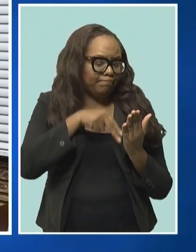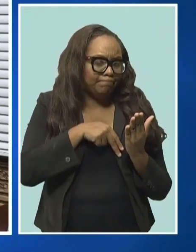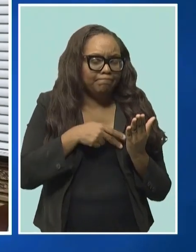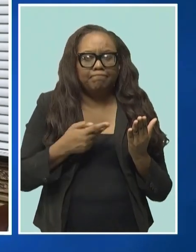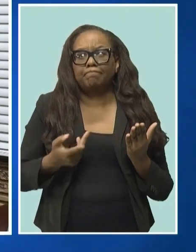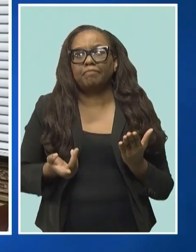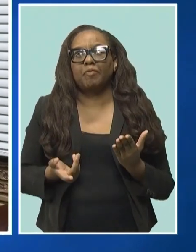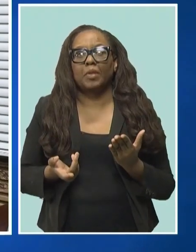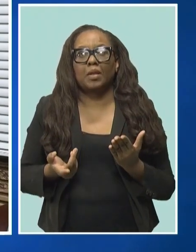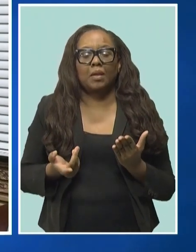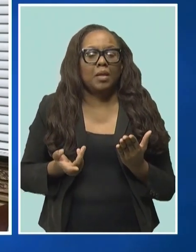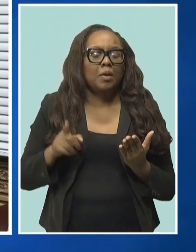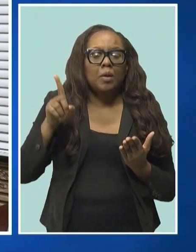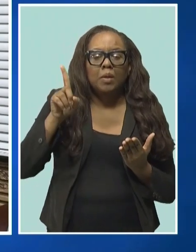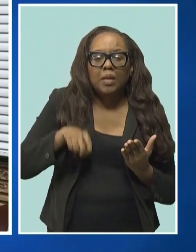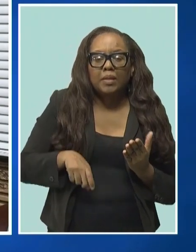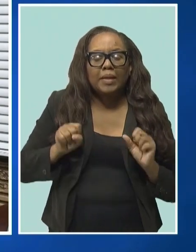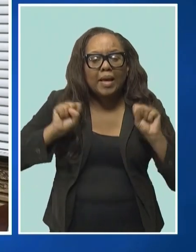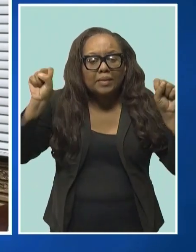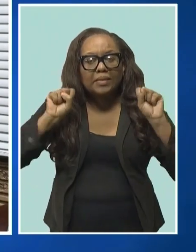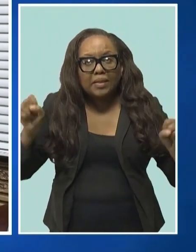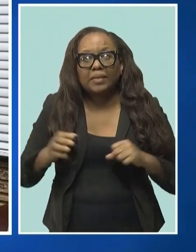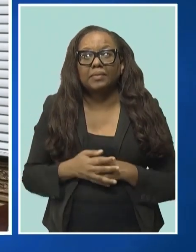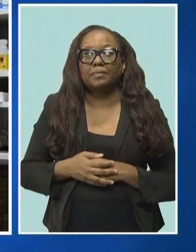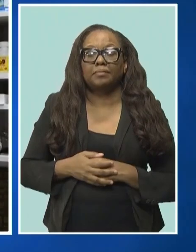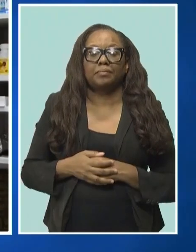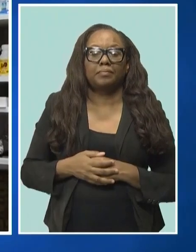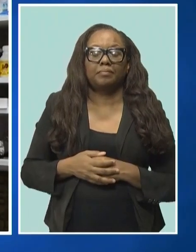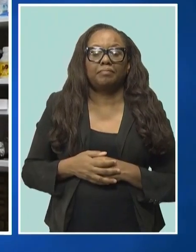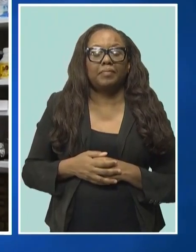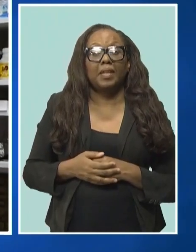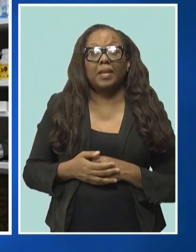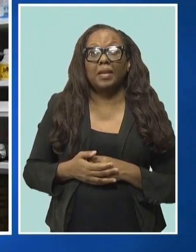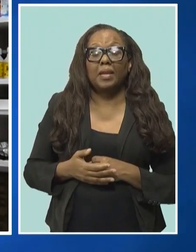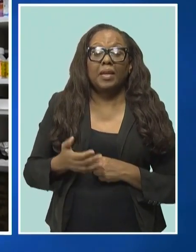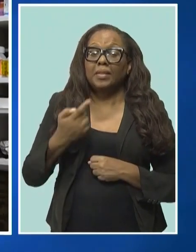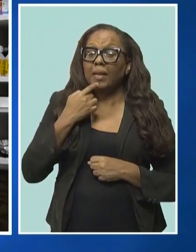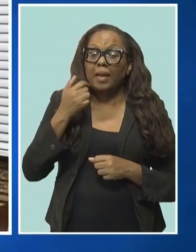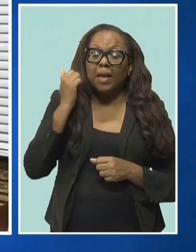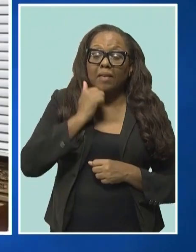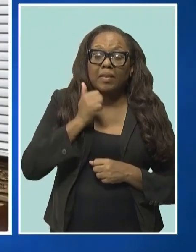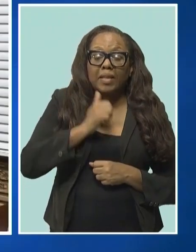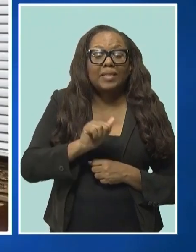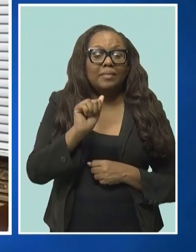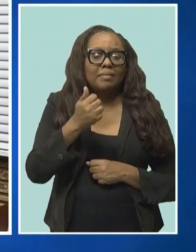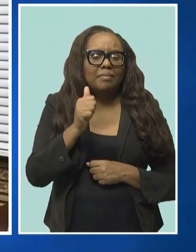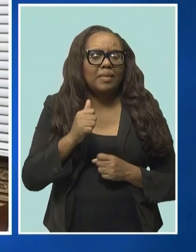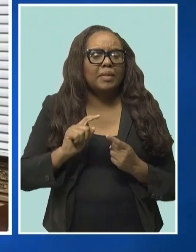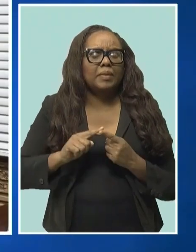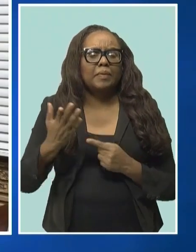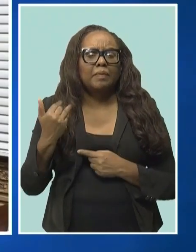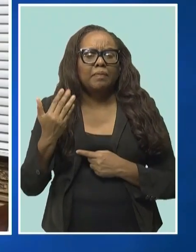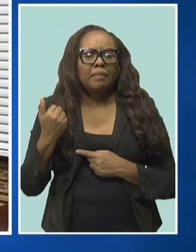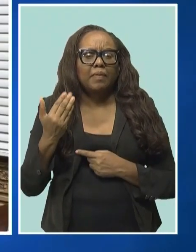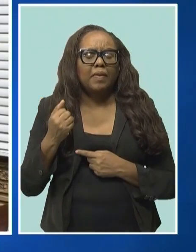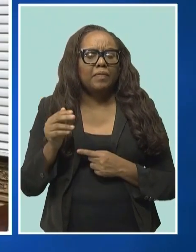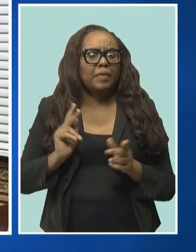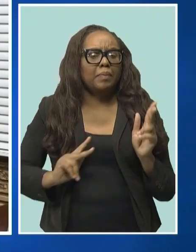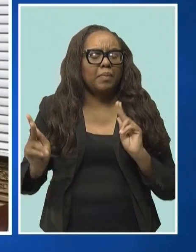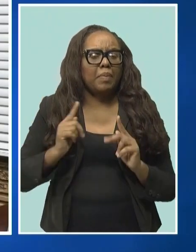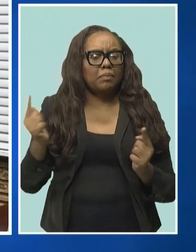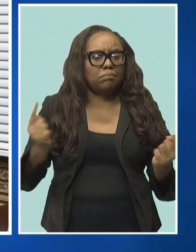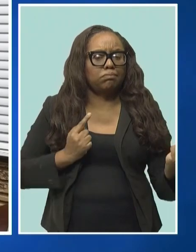blood pressure checks daily. He shares how he got started in healthcare. So we started Trident Care to lighten the burden from